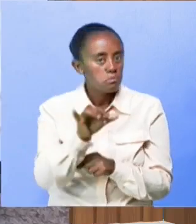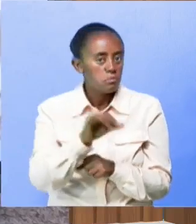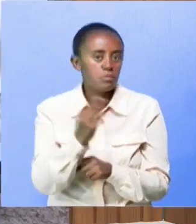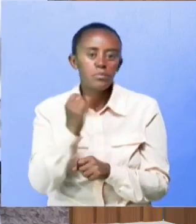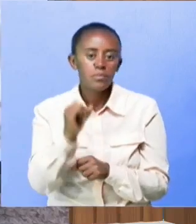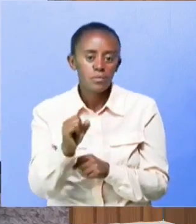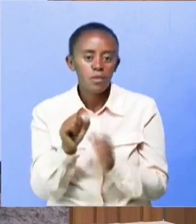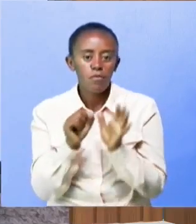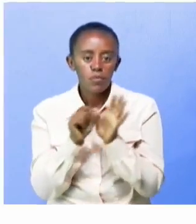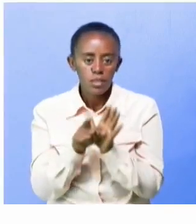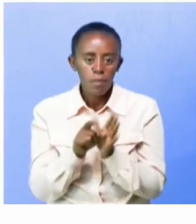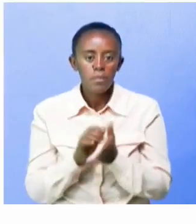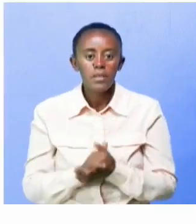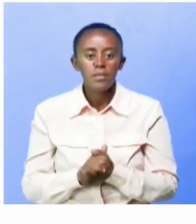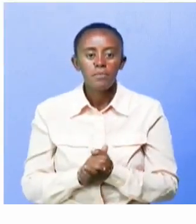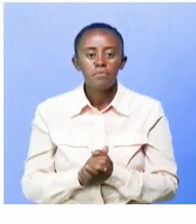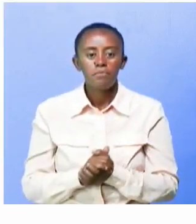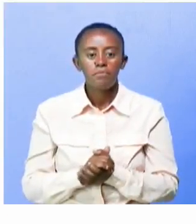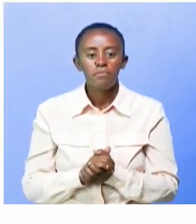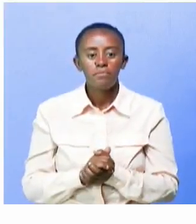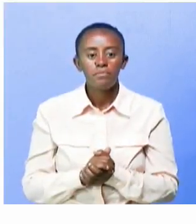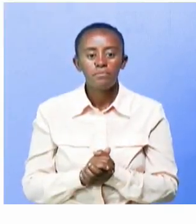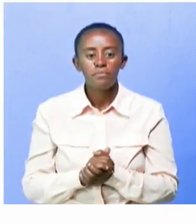For example,